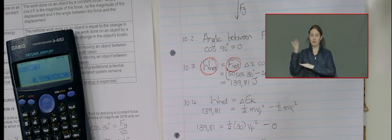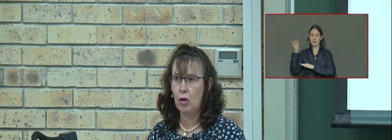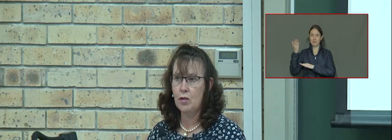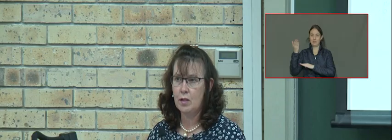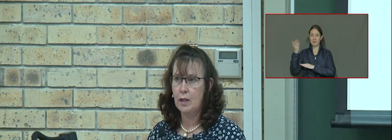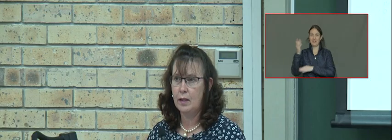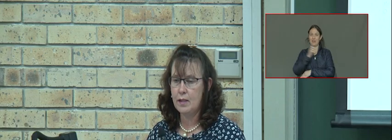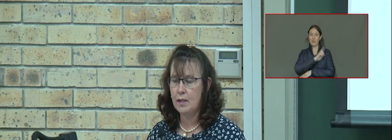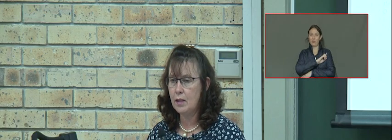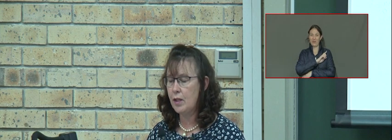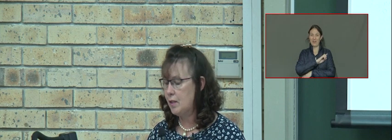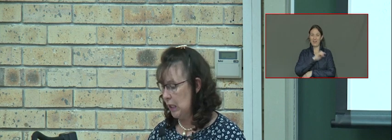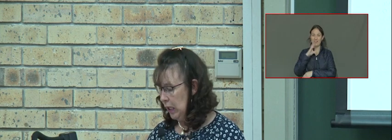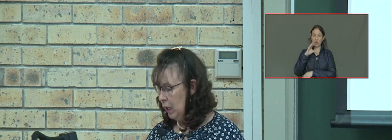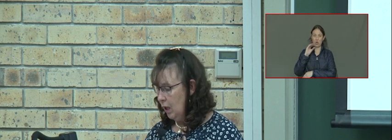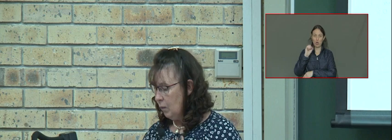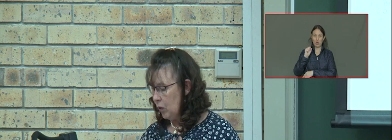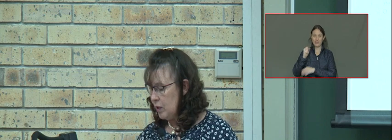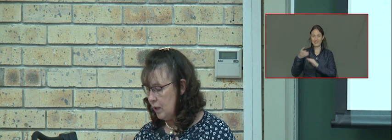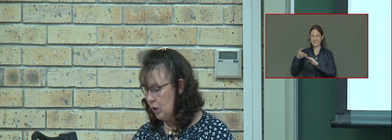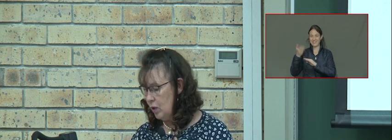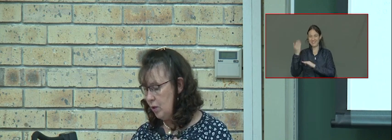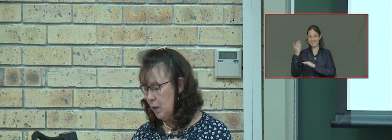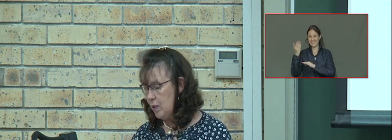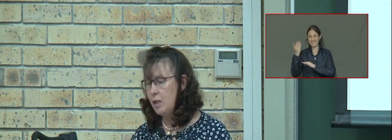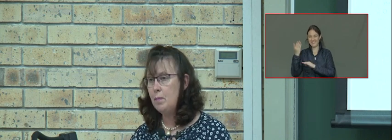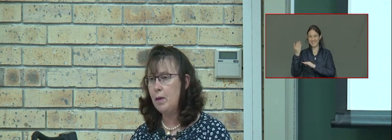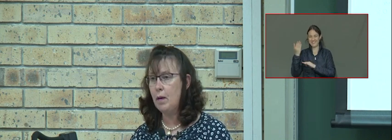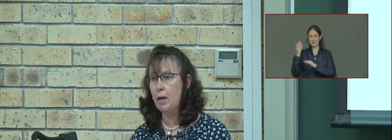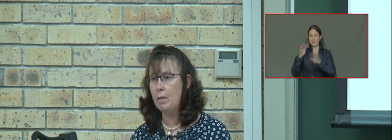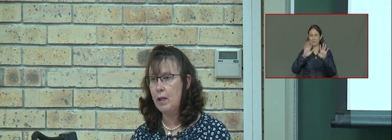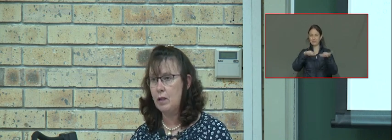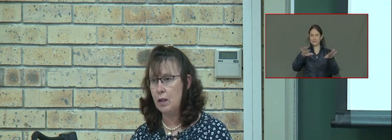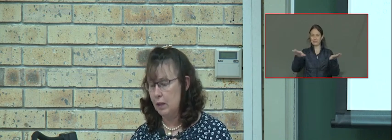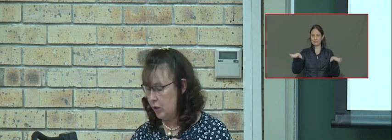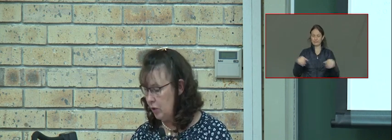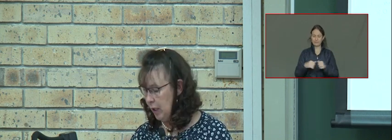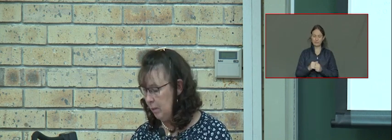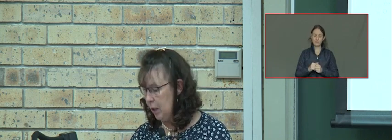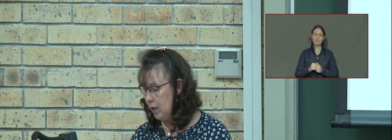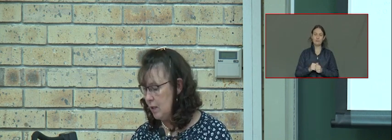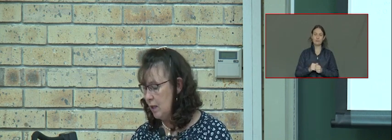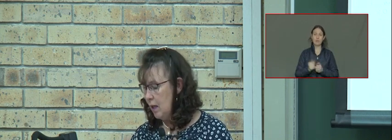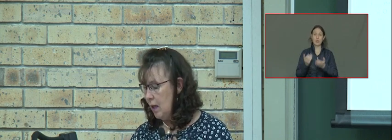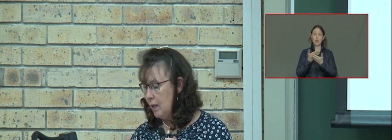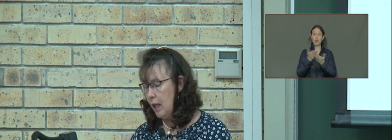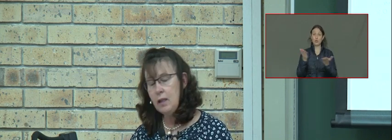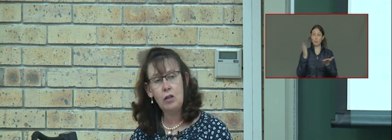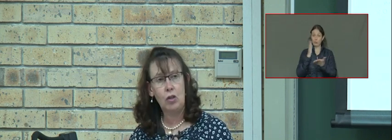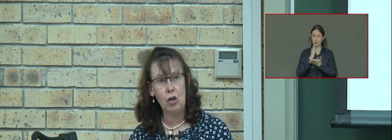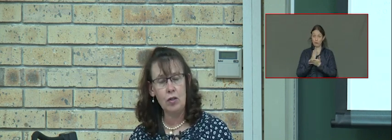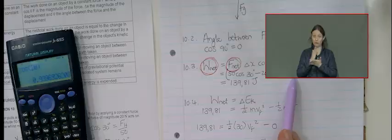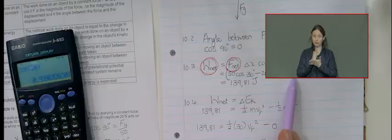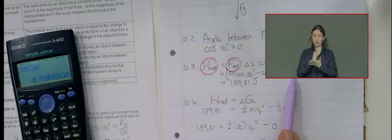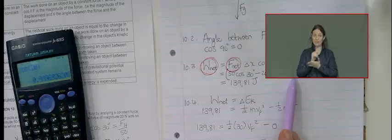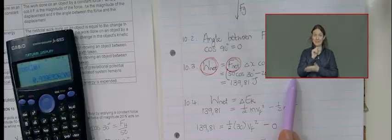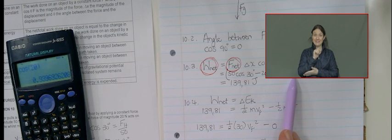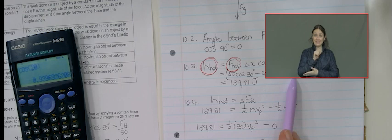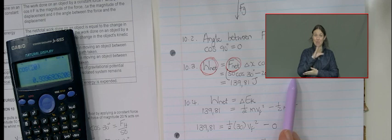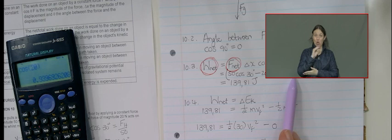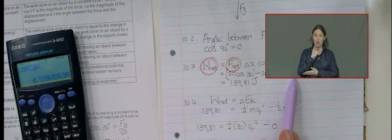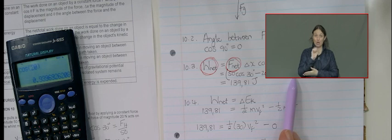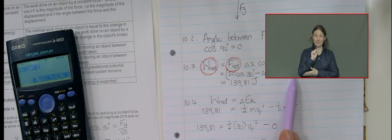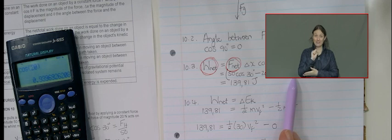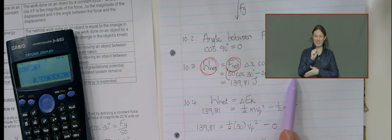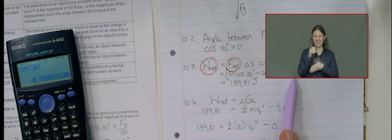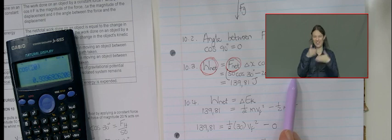of cos that's increasing. Boys and girls, you must just be make sure about this. That cos at the